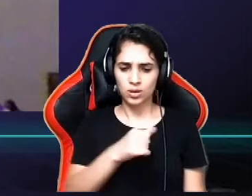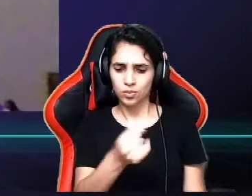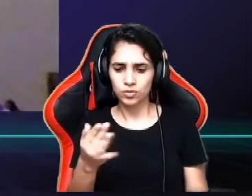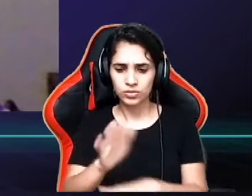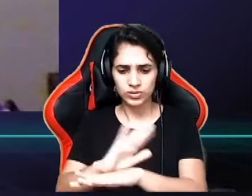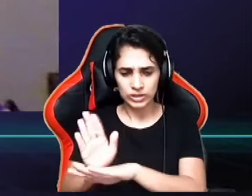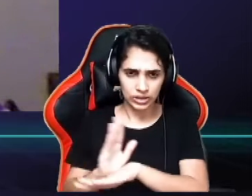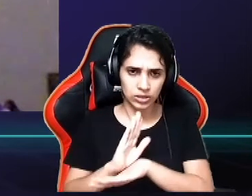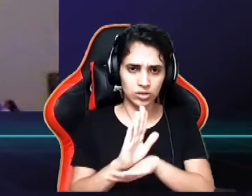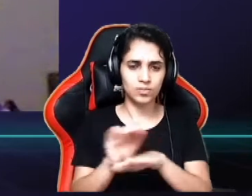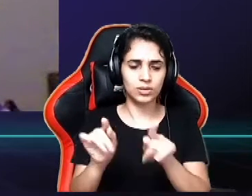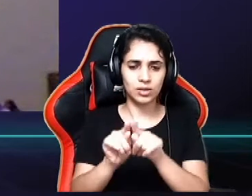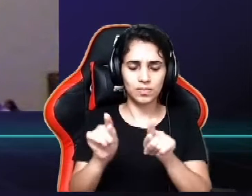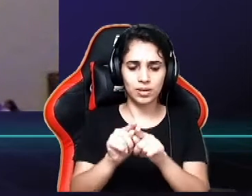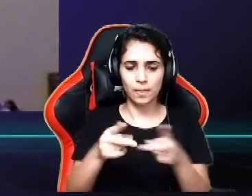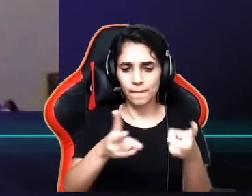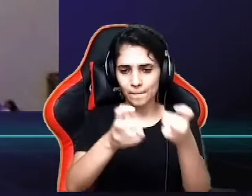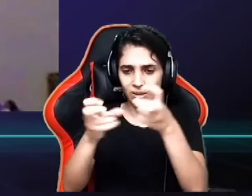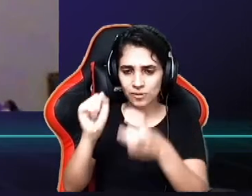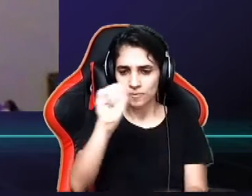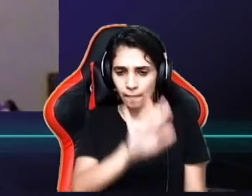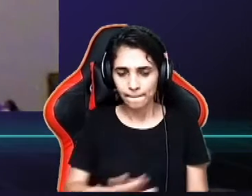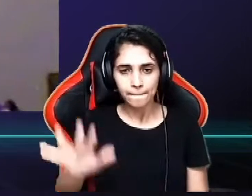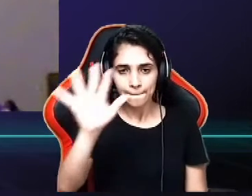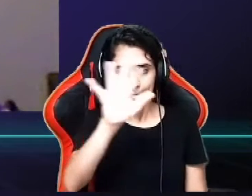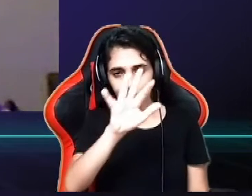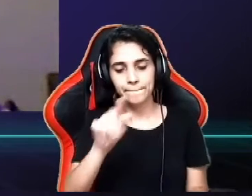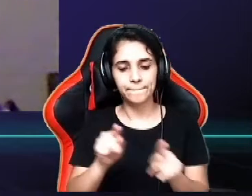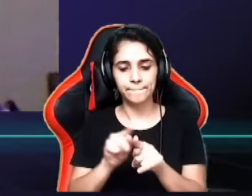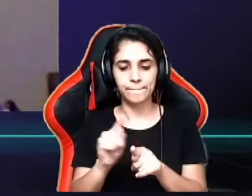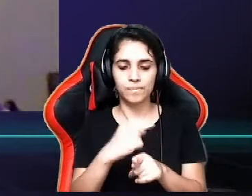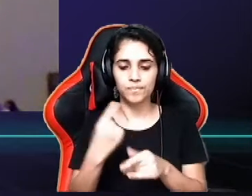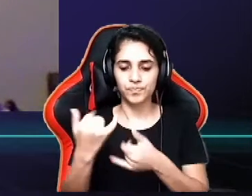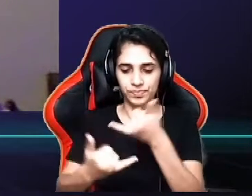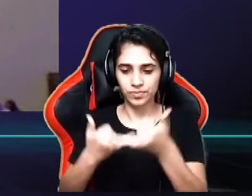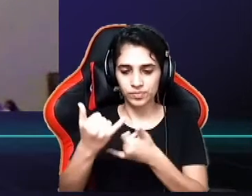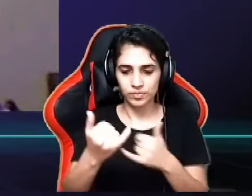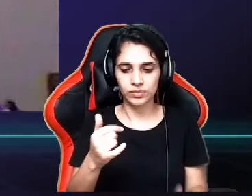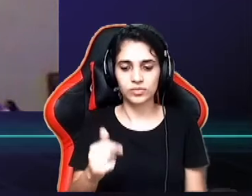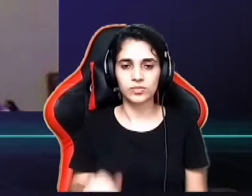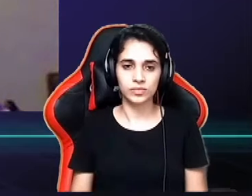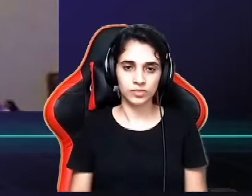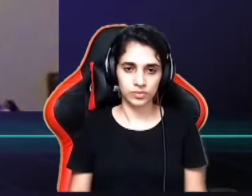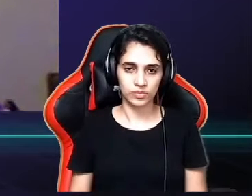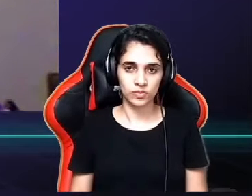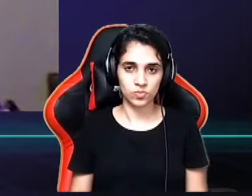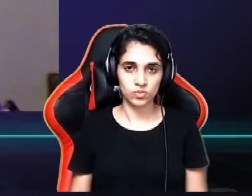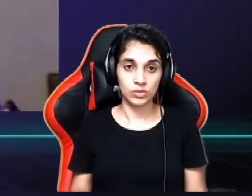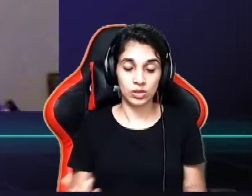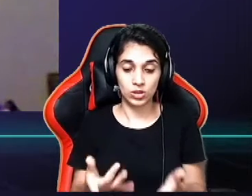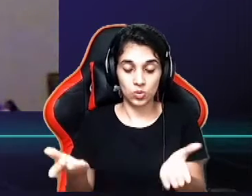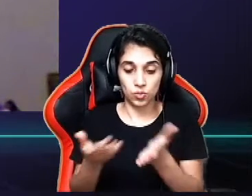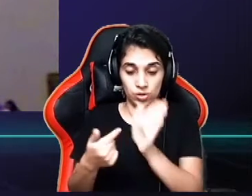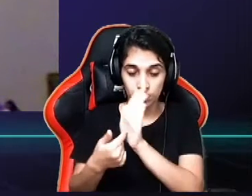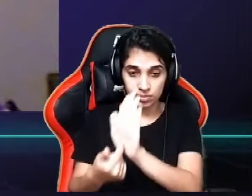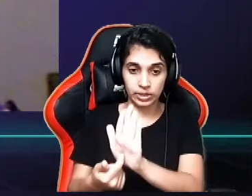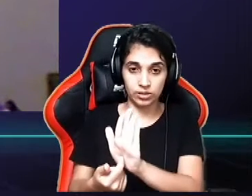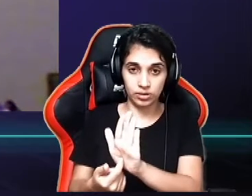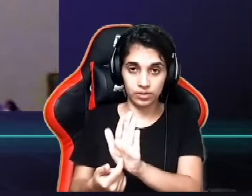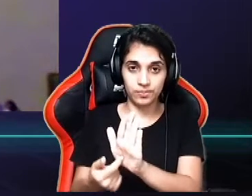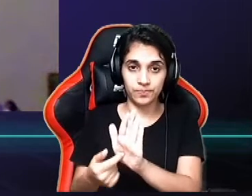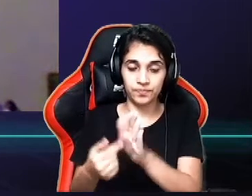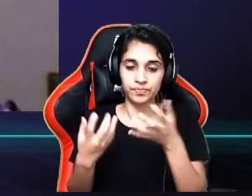hero myth, you know, not just into our visual identity, but into our games. And Gunstars, the product we're going to present